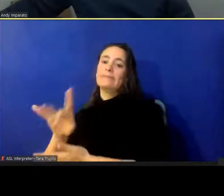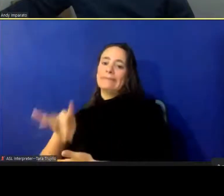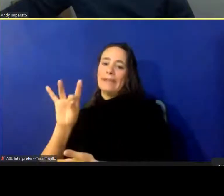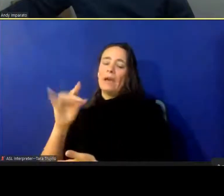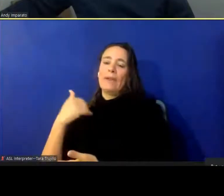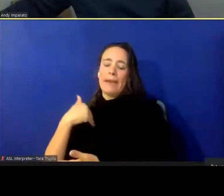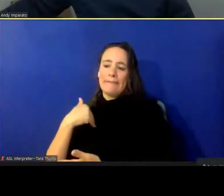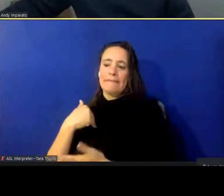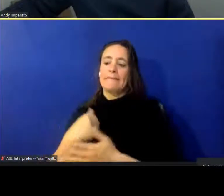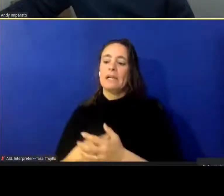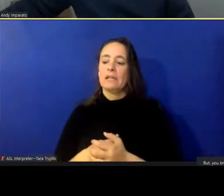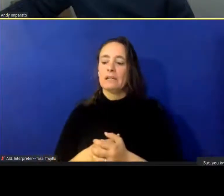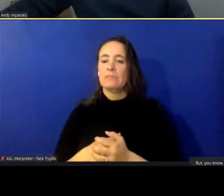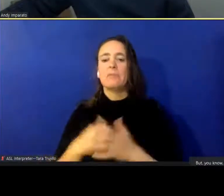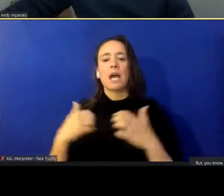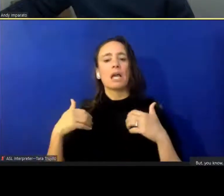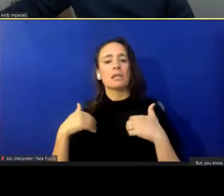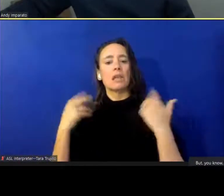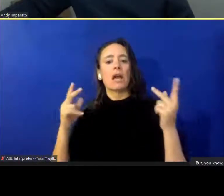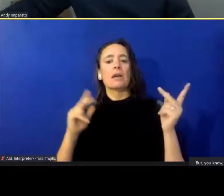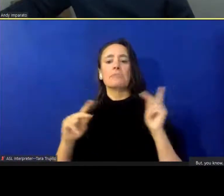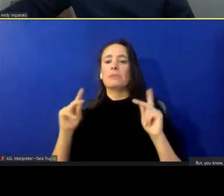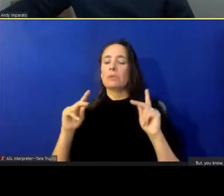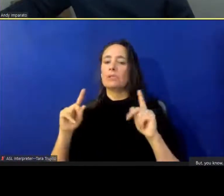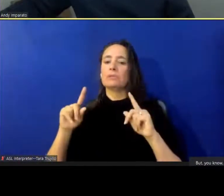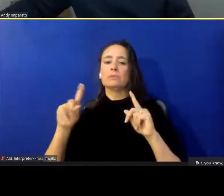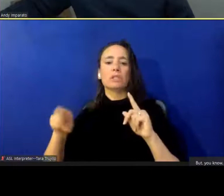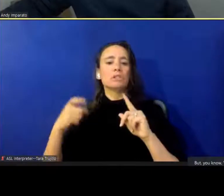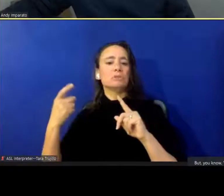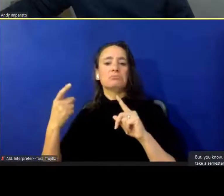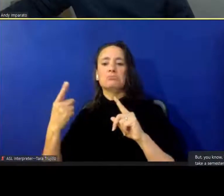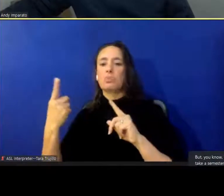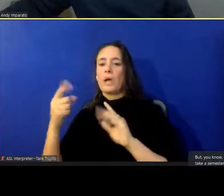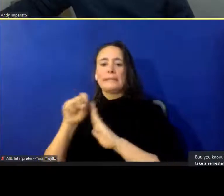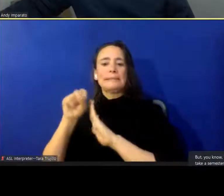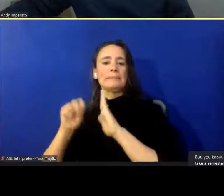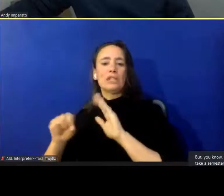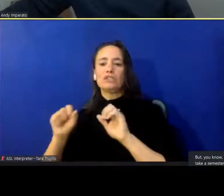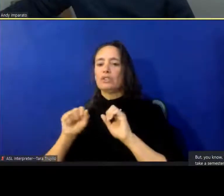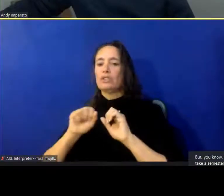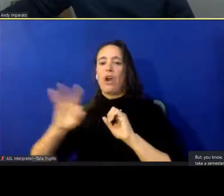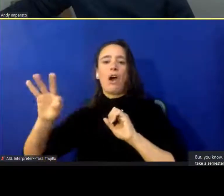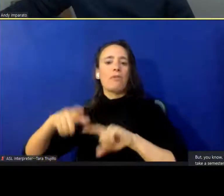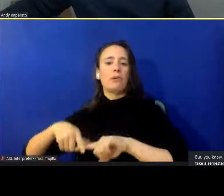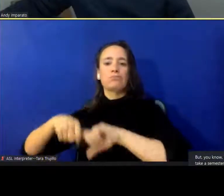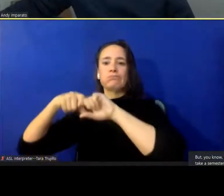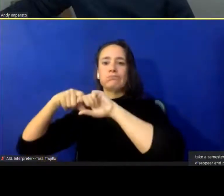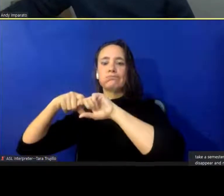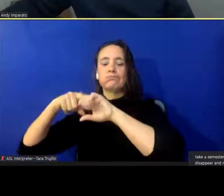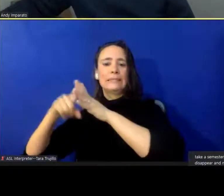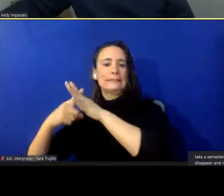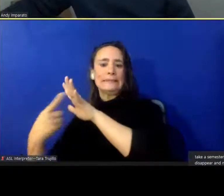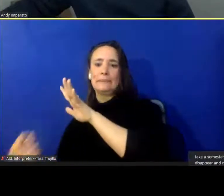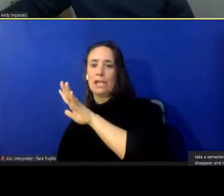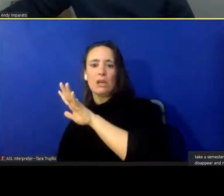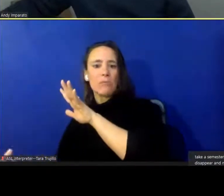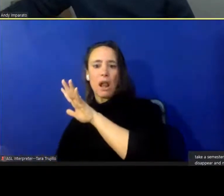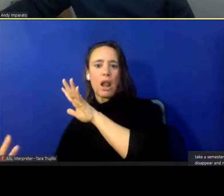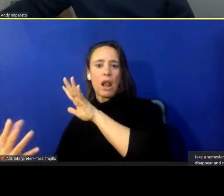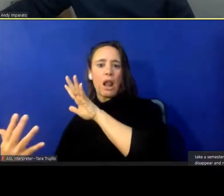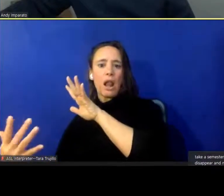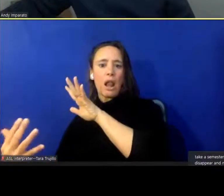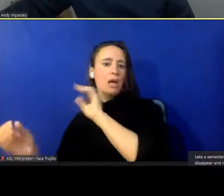young people would just have to take a semester off, and they would just kind of disappear, and nobody would talk about it. and then they would come back.